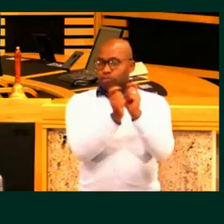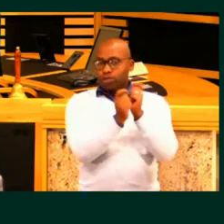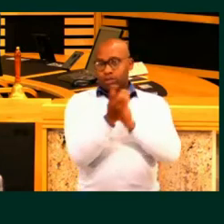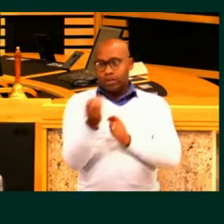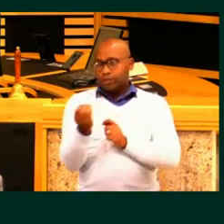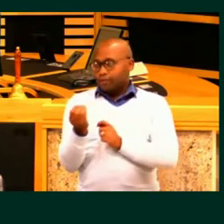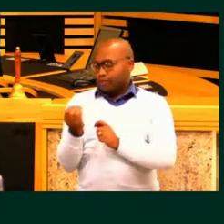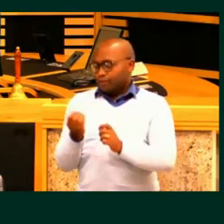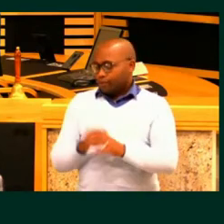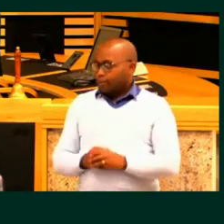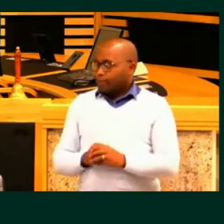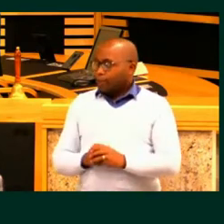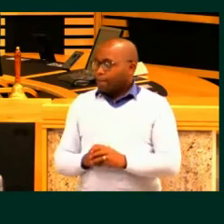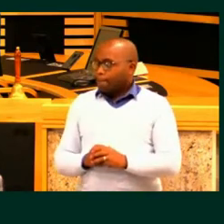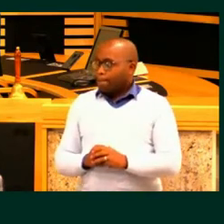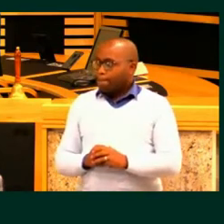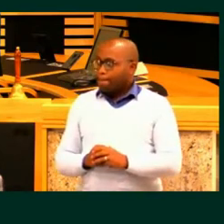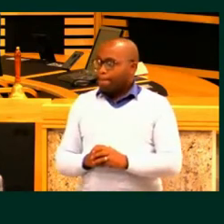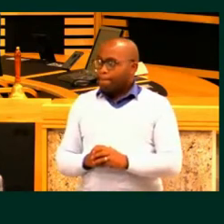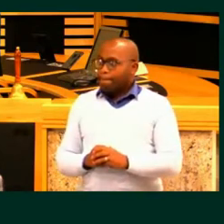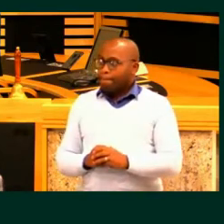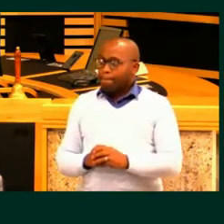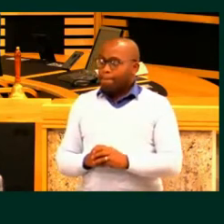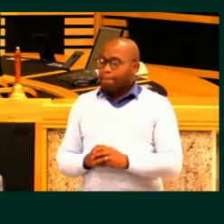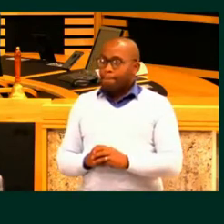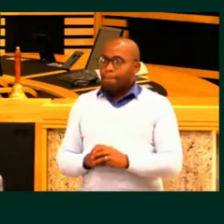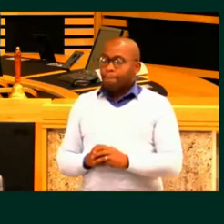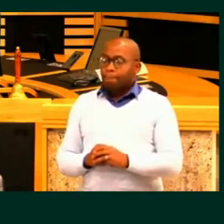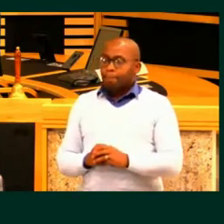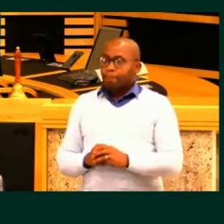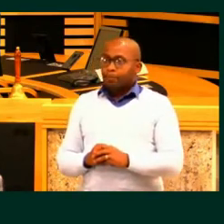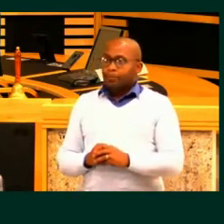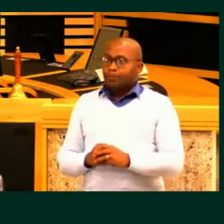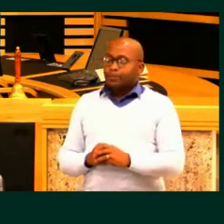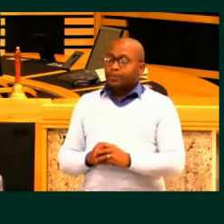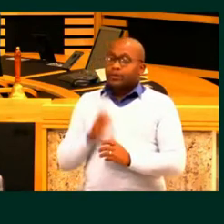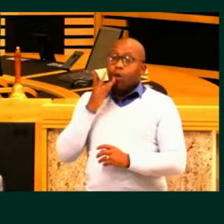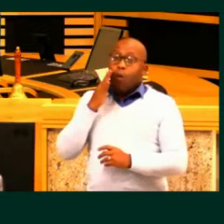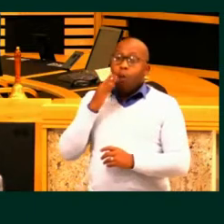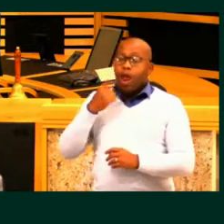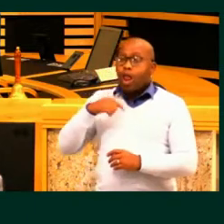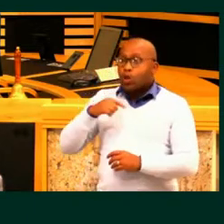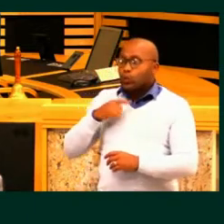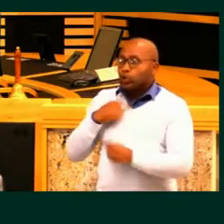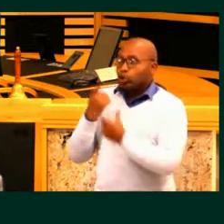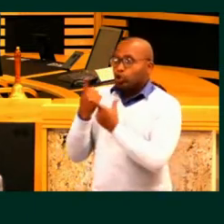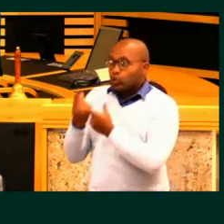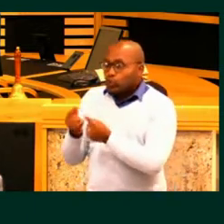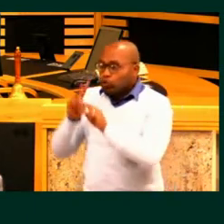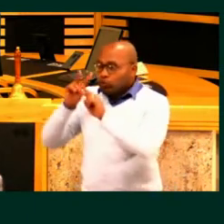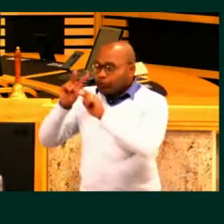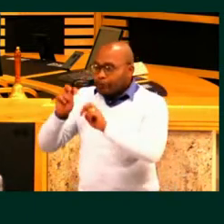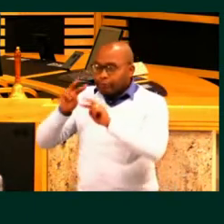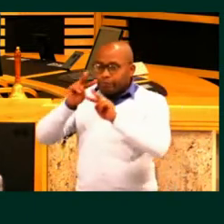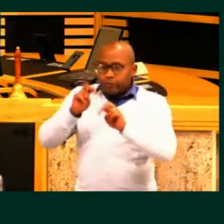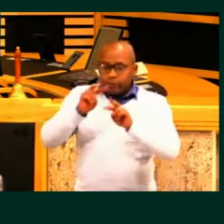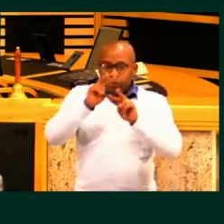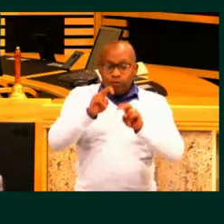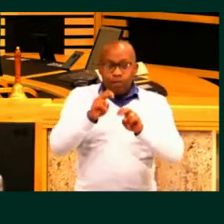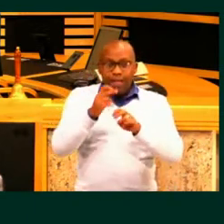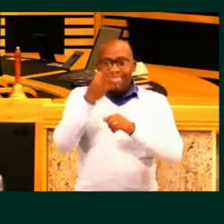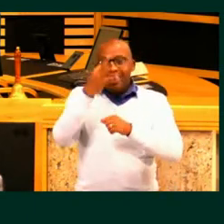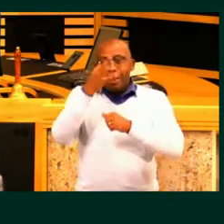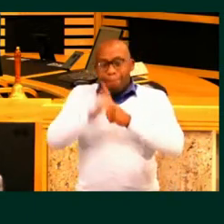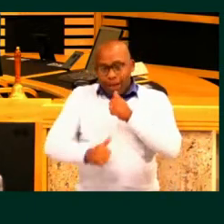changing and when were saying audits on on access of people disability are conducted quarterly and report will be submitted